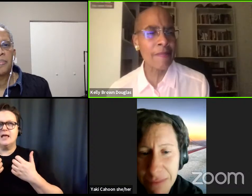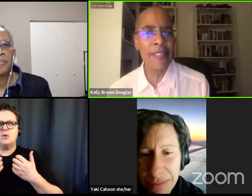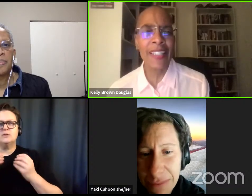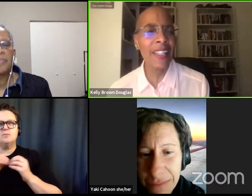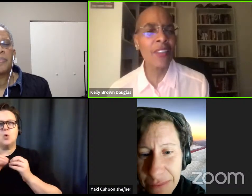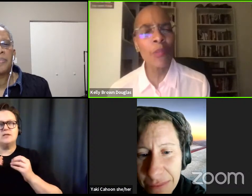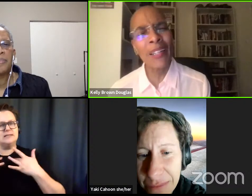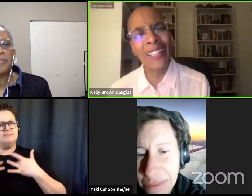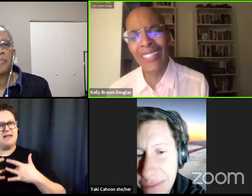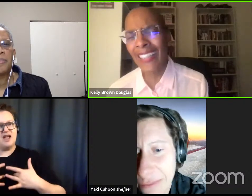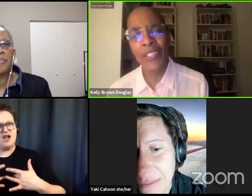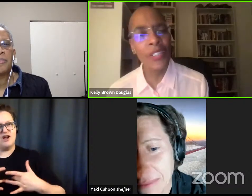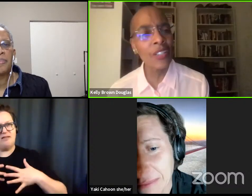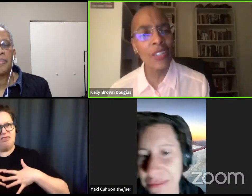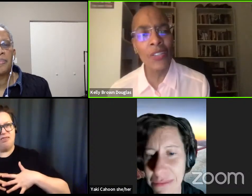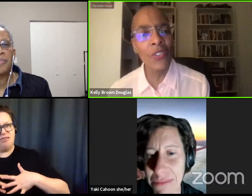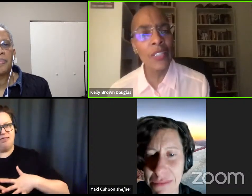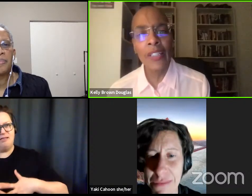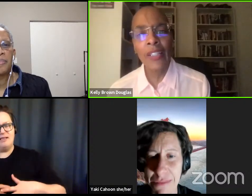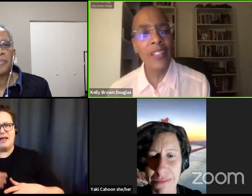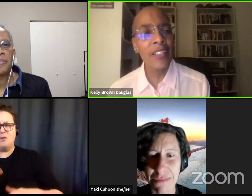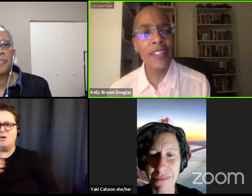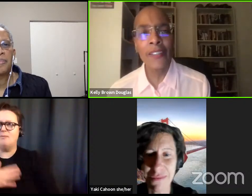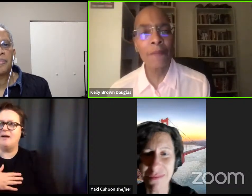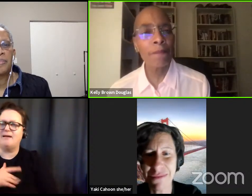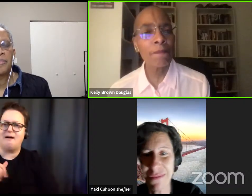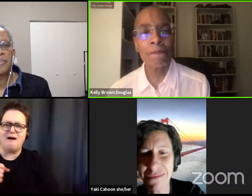despair and like, oh my gosh, you know,